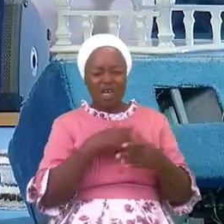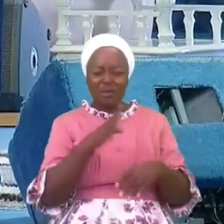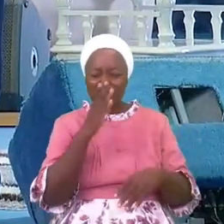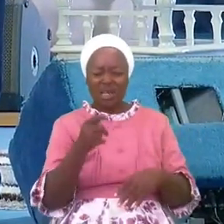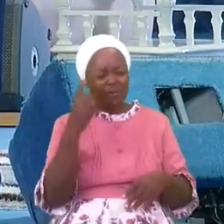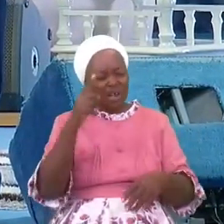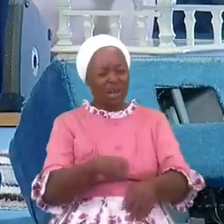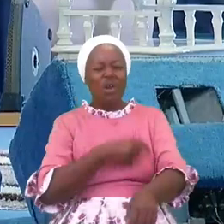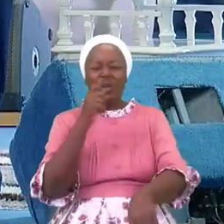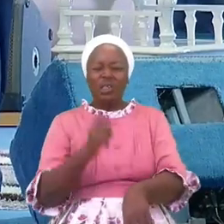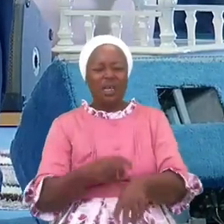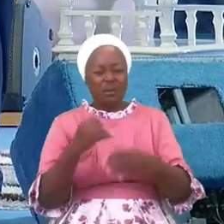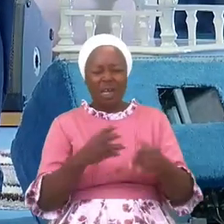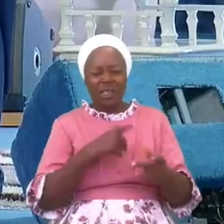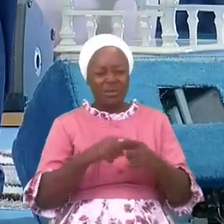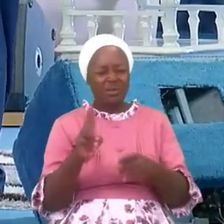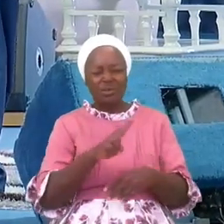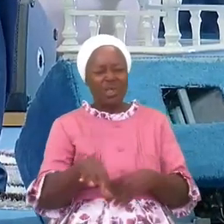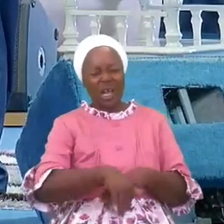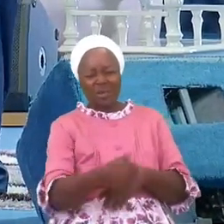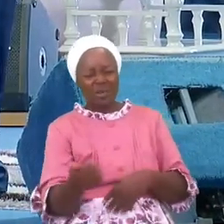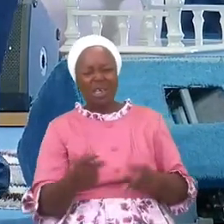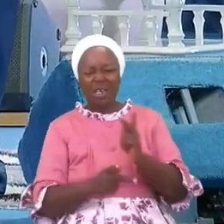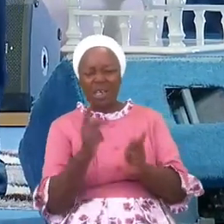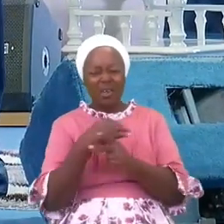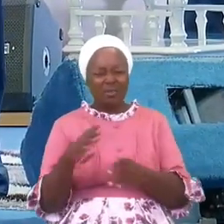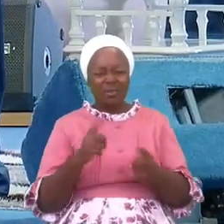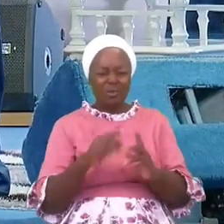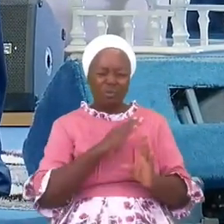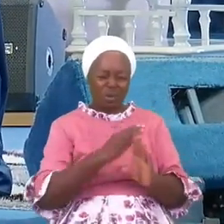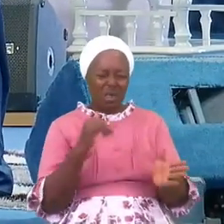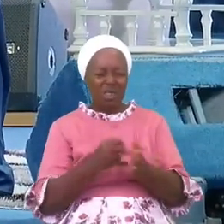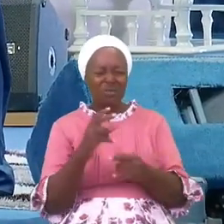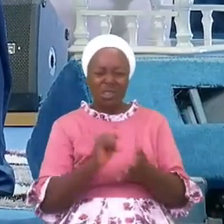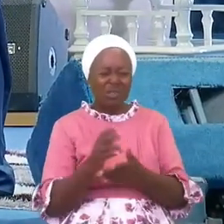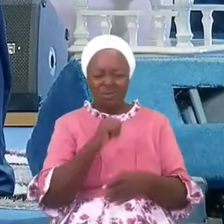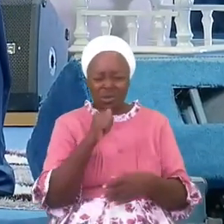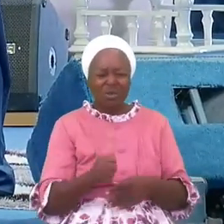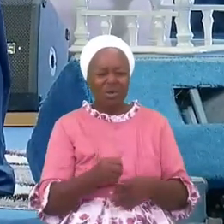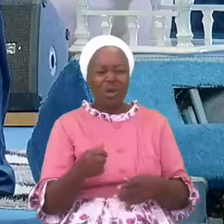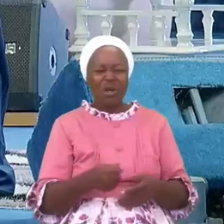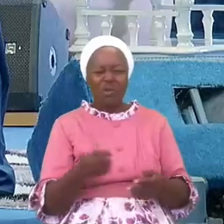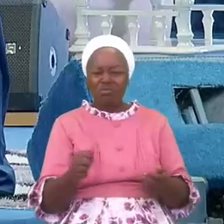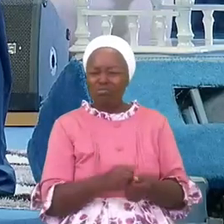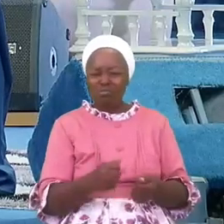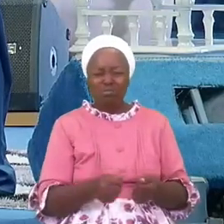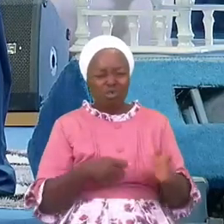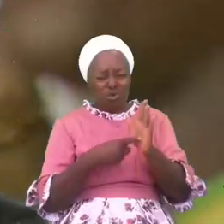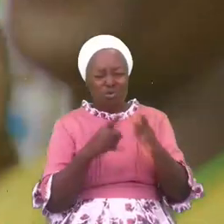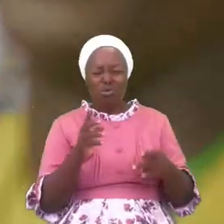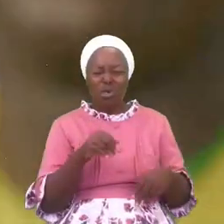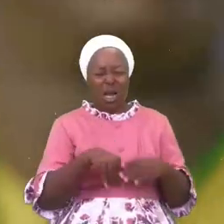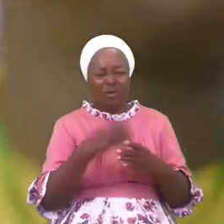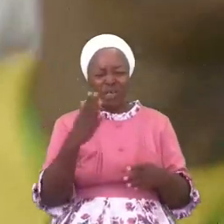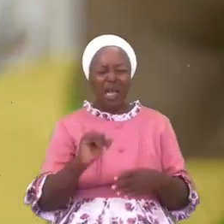thing to block so that it will not spoil your clothes on the outside, I command that issue of blood dry up now in Jesus'